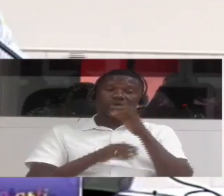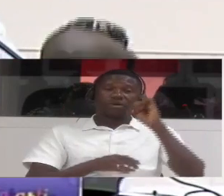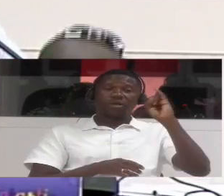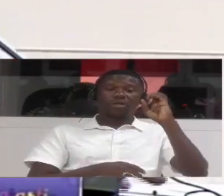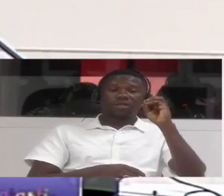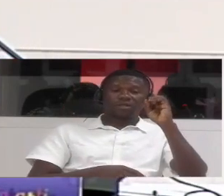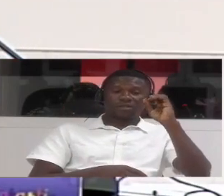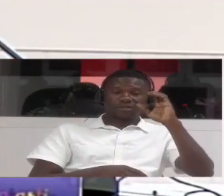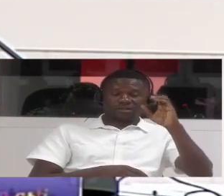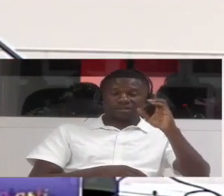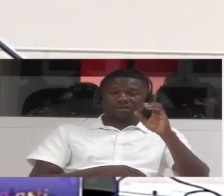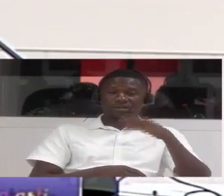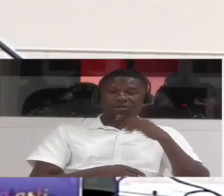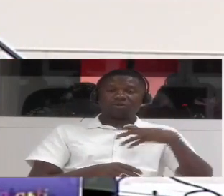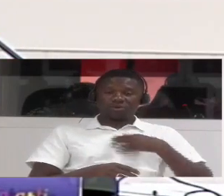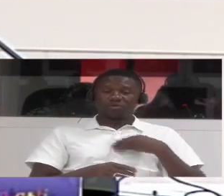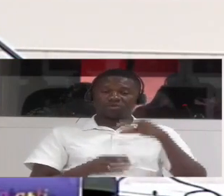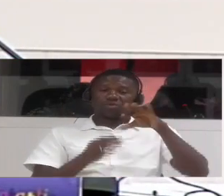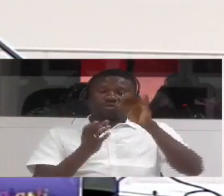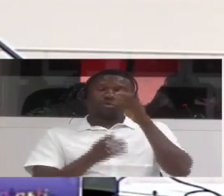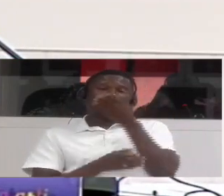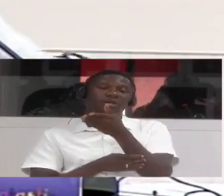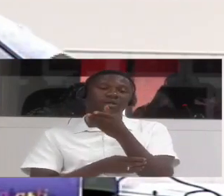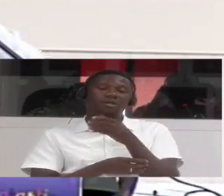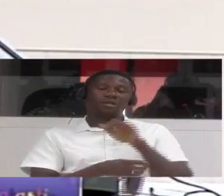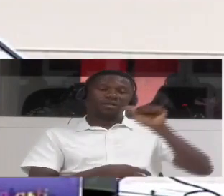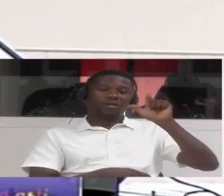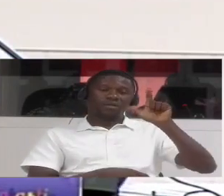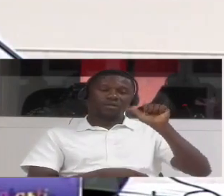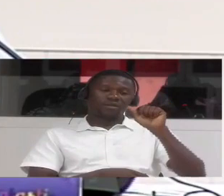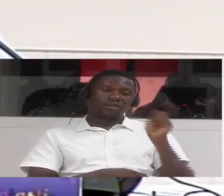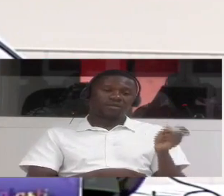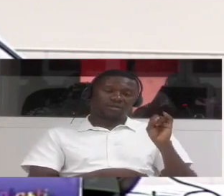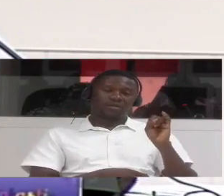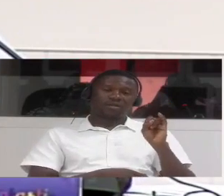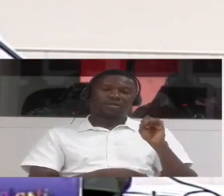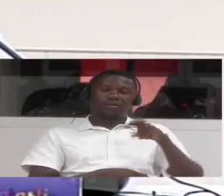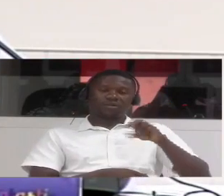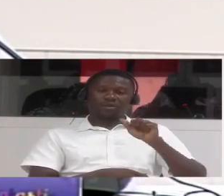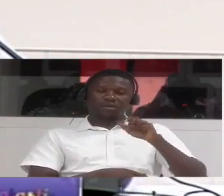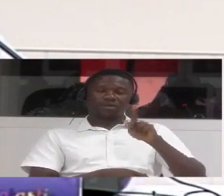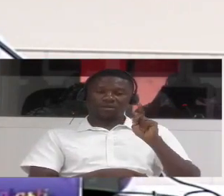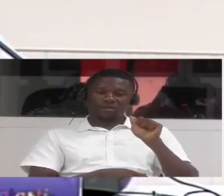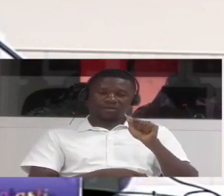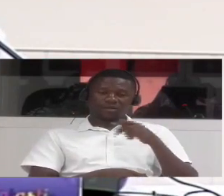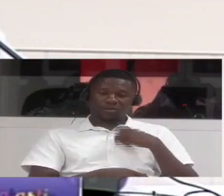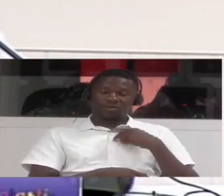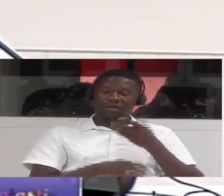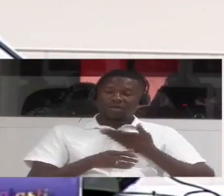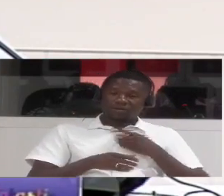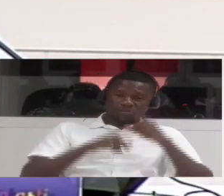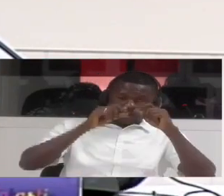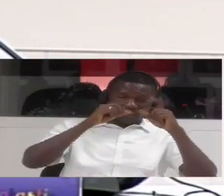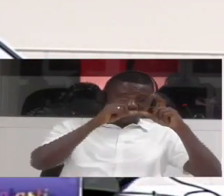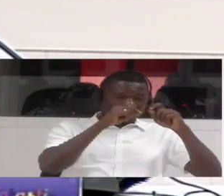And Alhaji Manka is a photojournalist, and while he was, Jammeh wasn't even there yet, but while he was taking pictures of